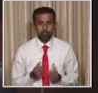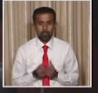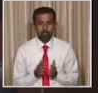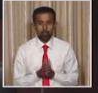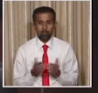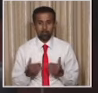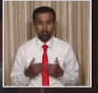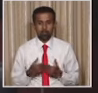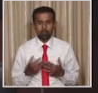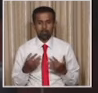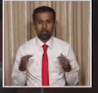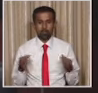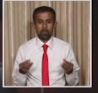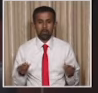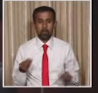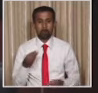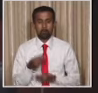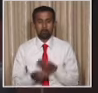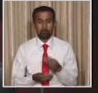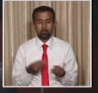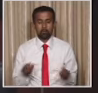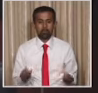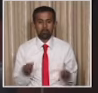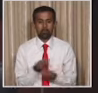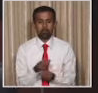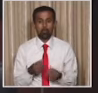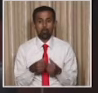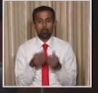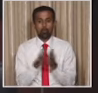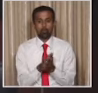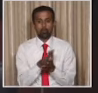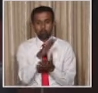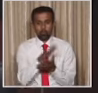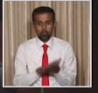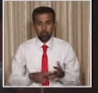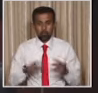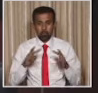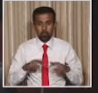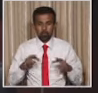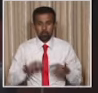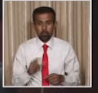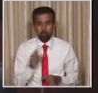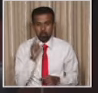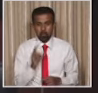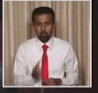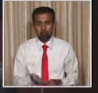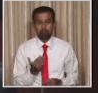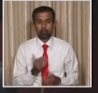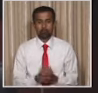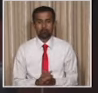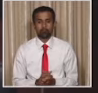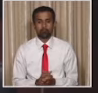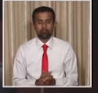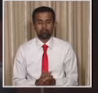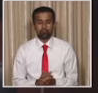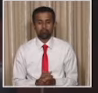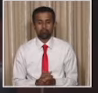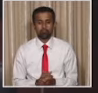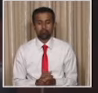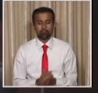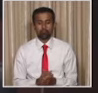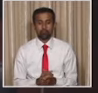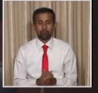foreign investments coming? Foreign government restrictions. Electronic procurement is missing. Implementation is